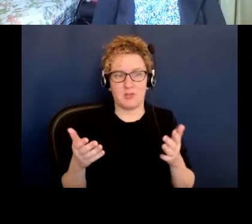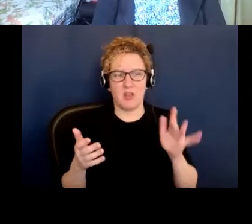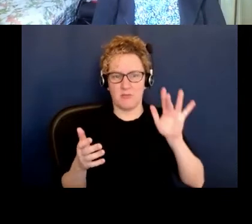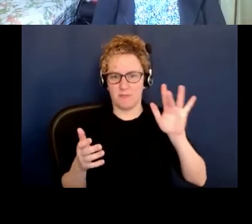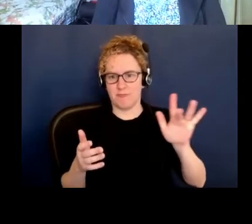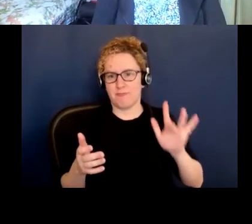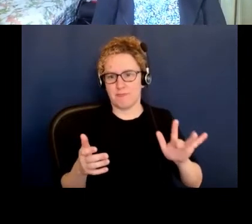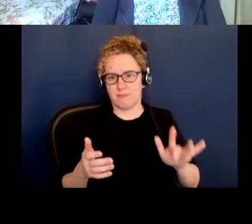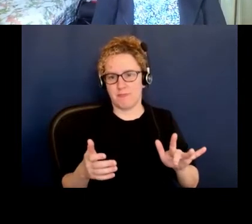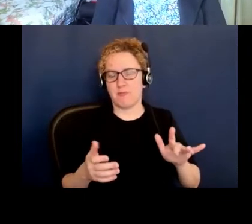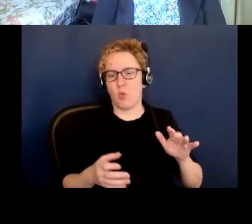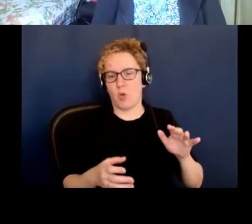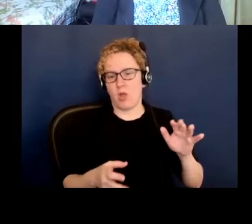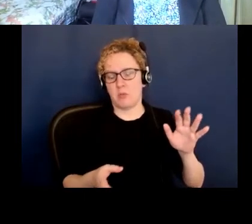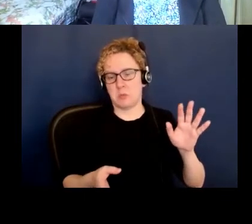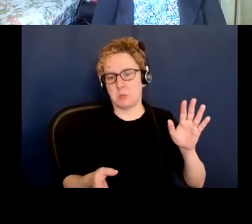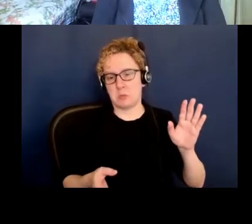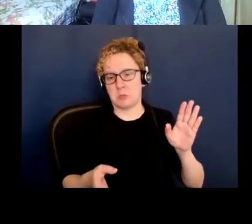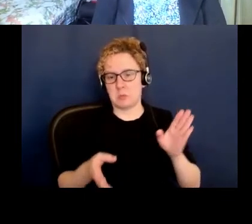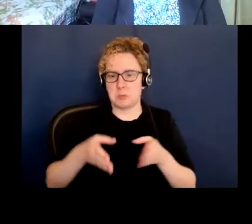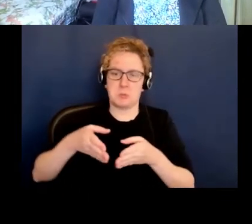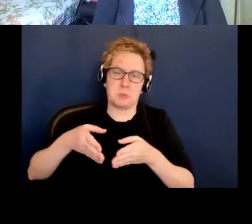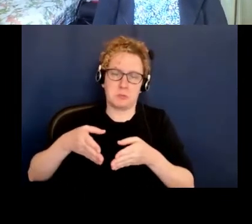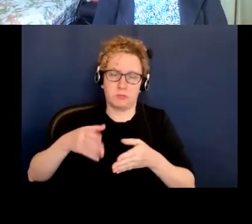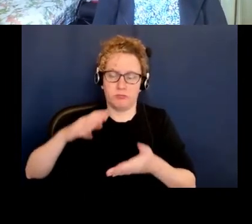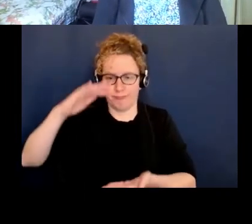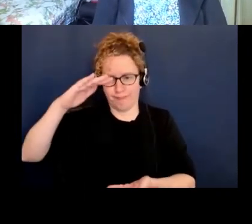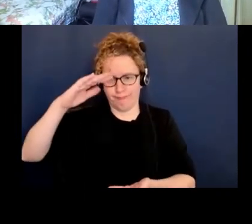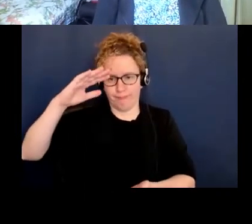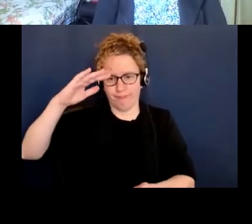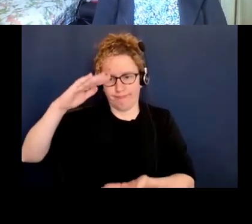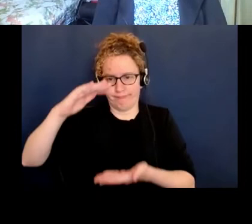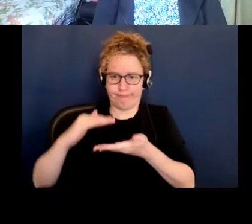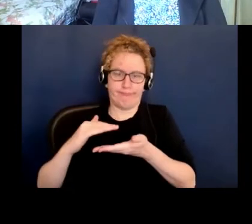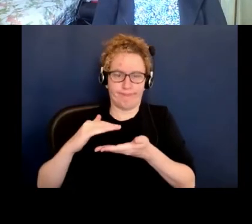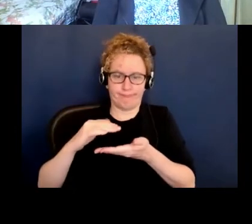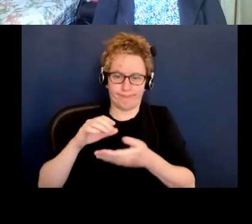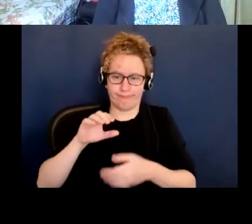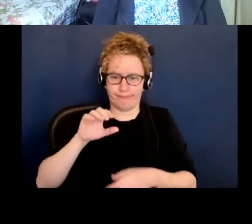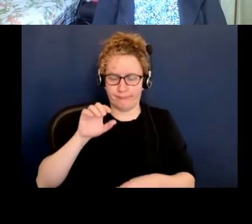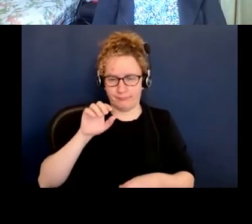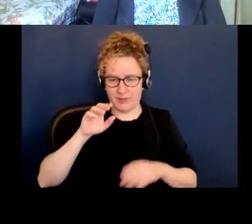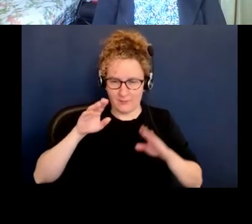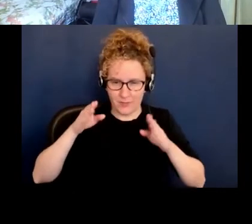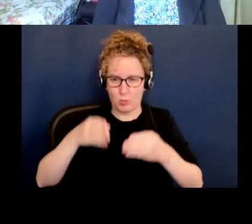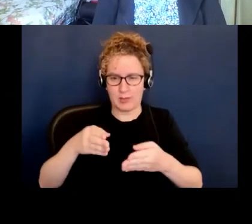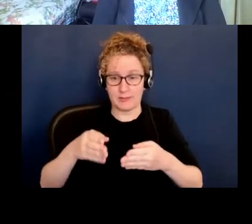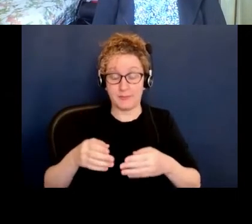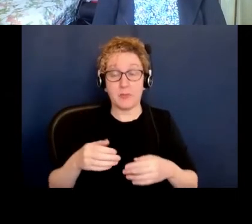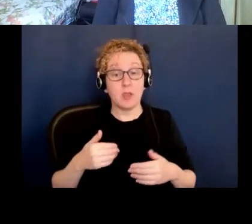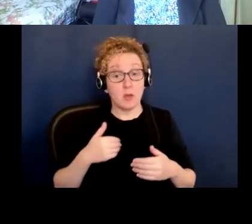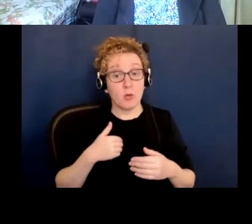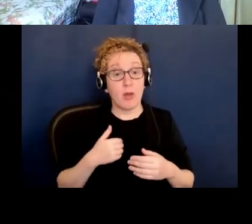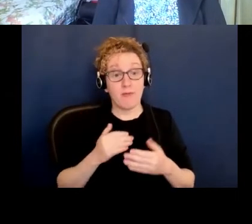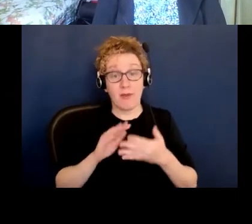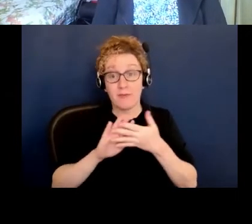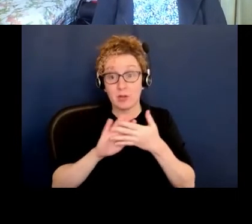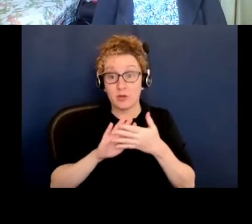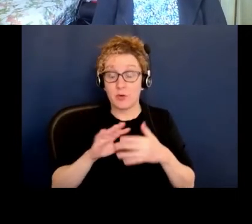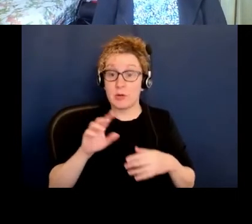this filter. And we have a filter for disability type, audience